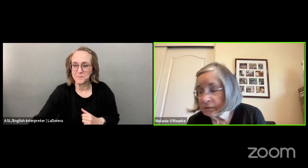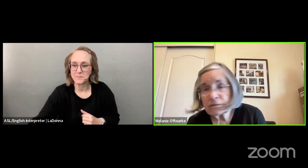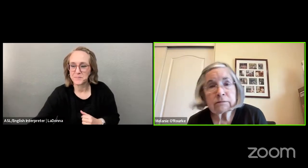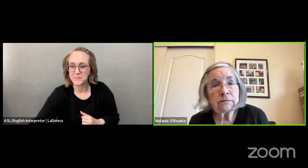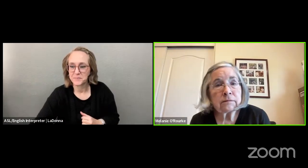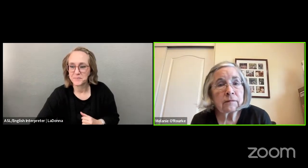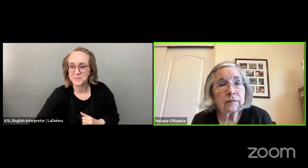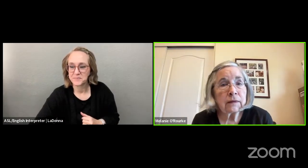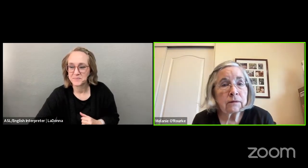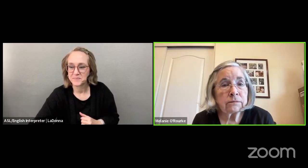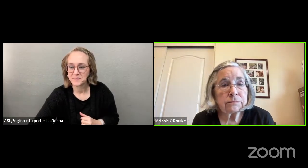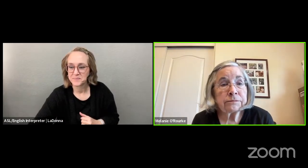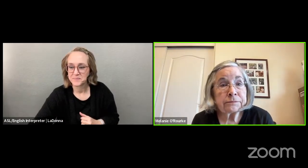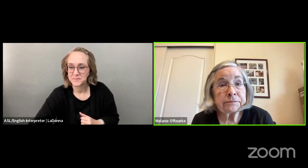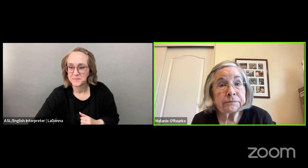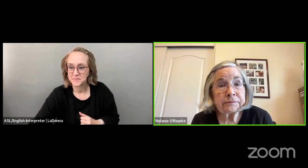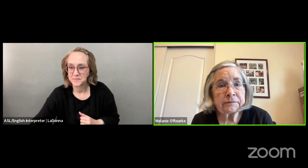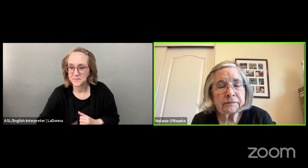at.